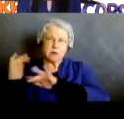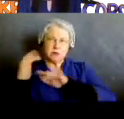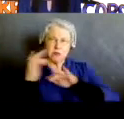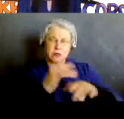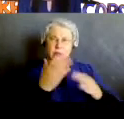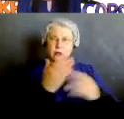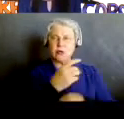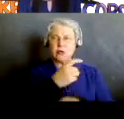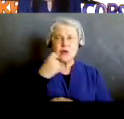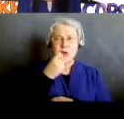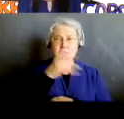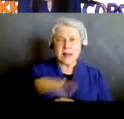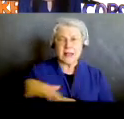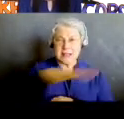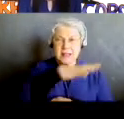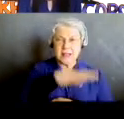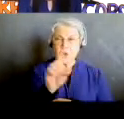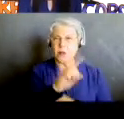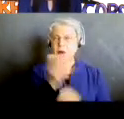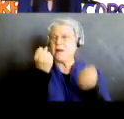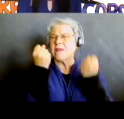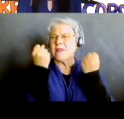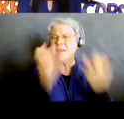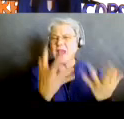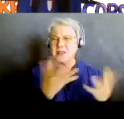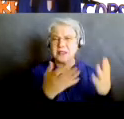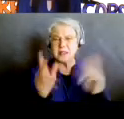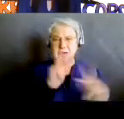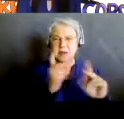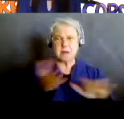have perished. So obviously